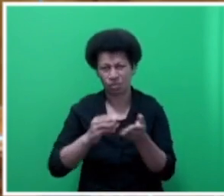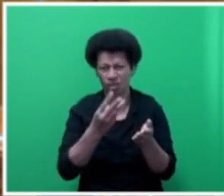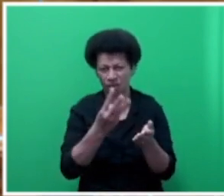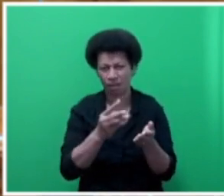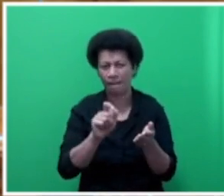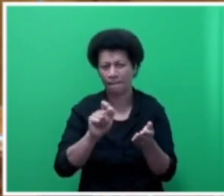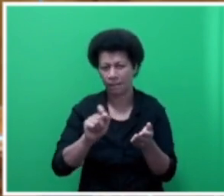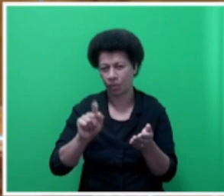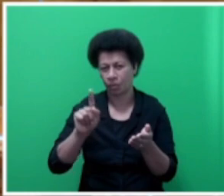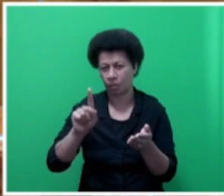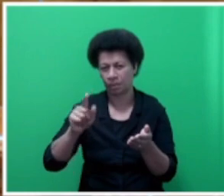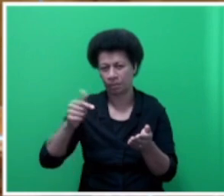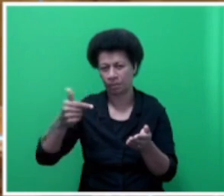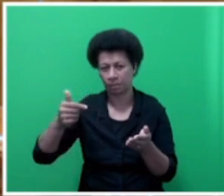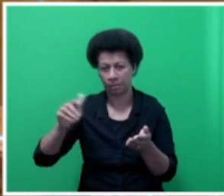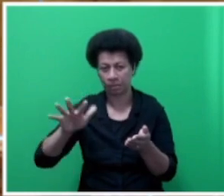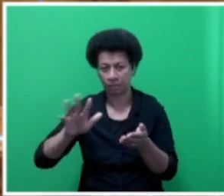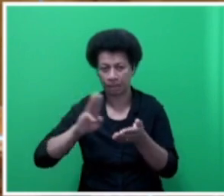3.715 billion.